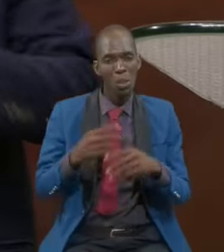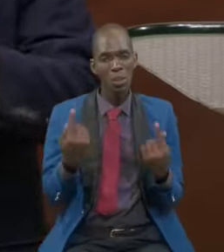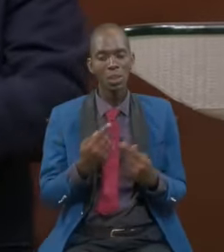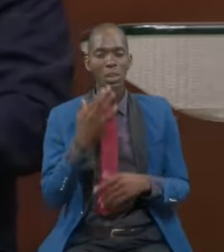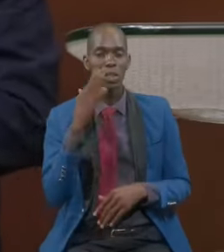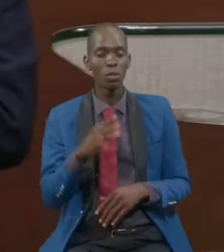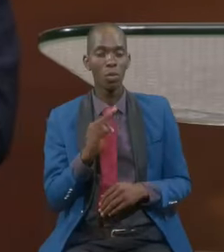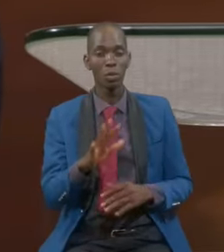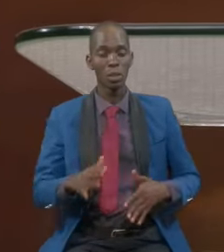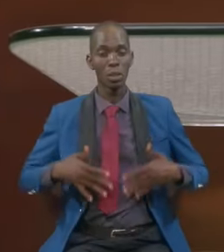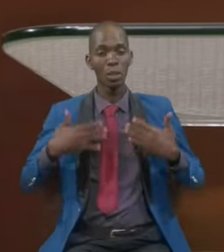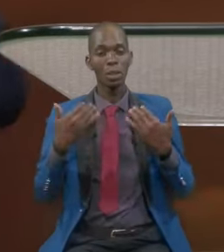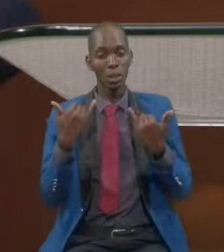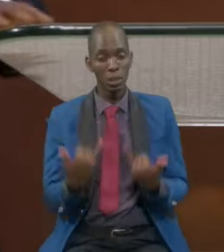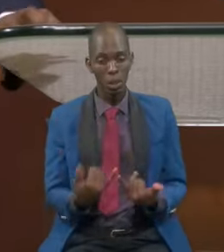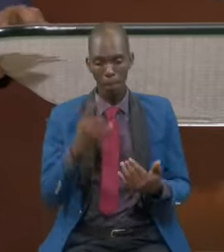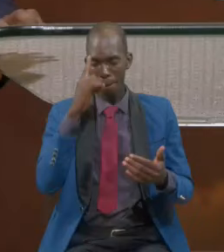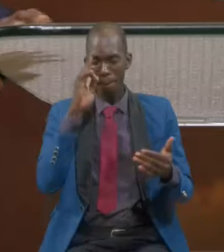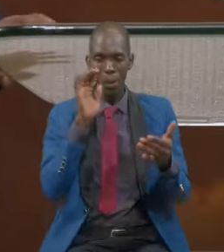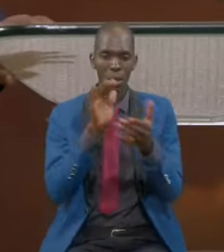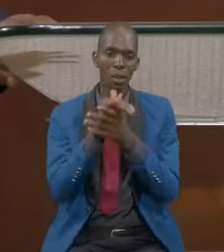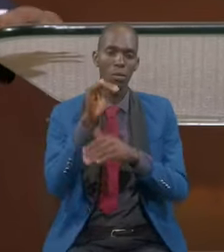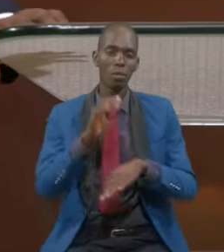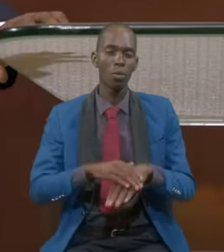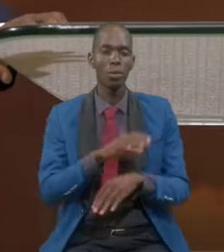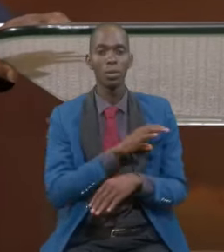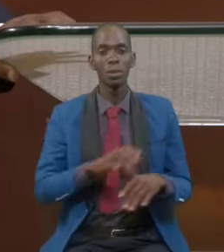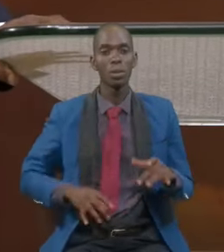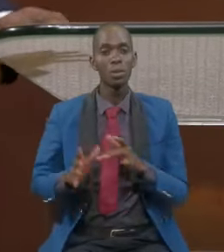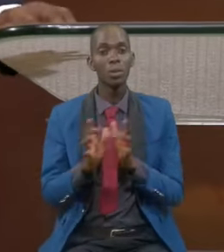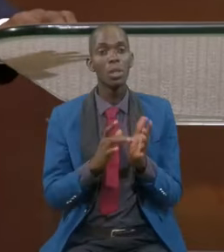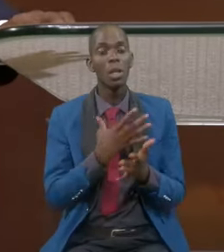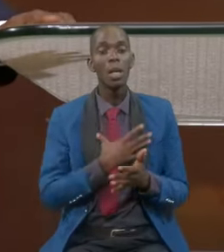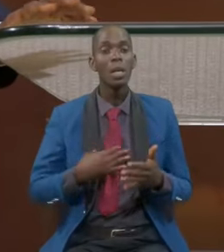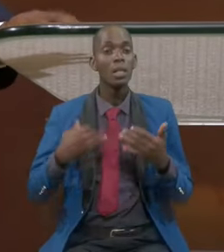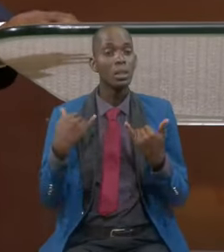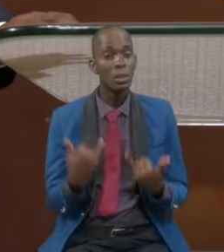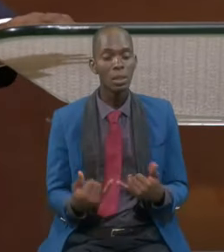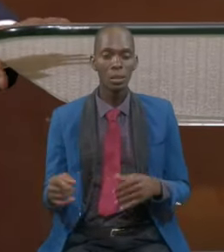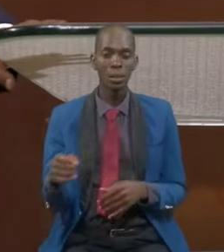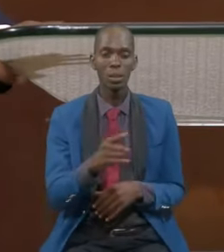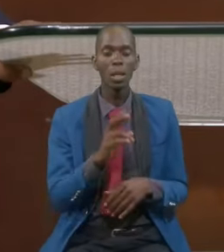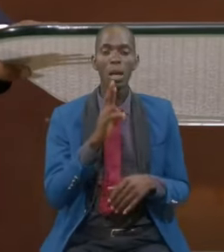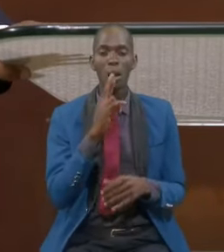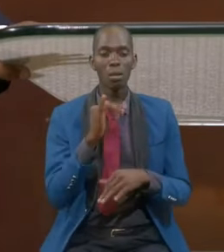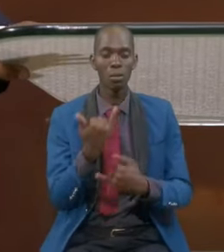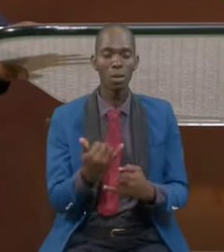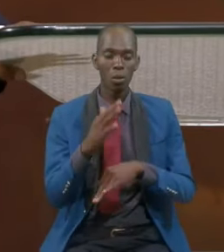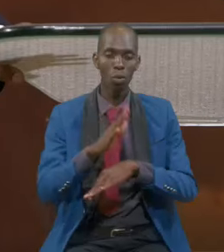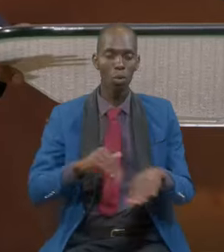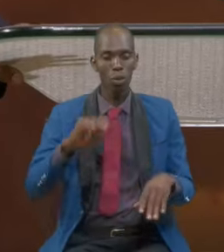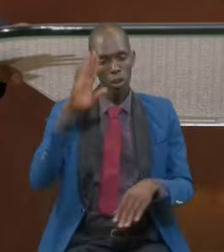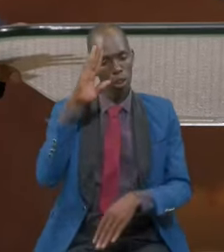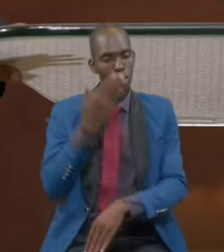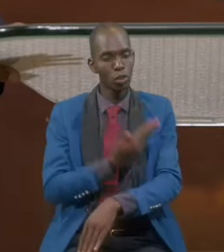lives. They now believe on the Lord Jesus Christ, and now they are sons and daughters of